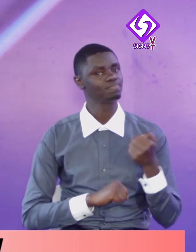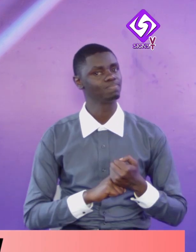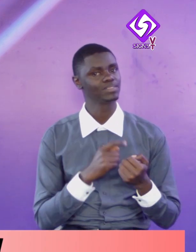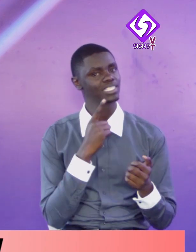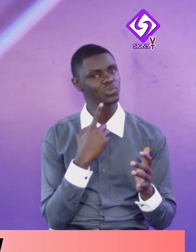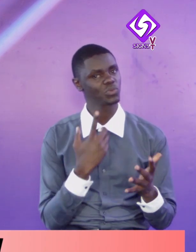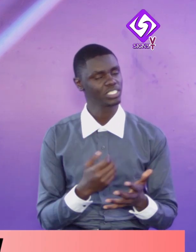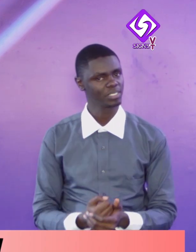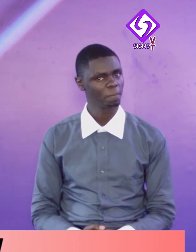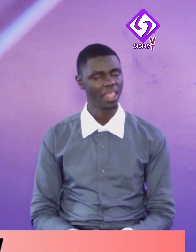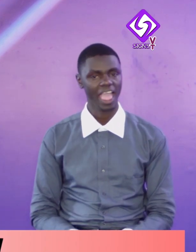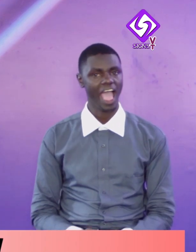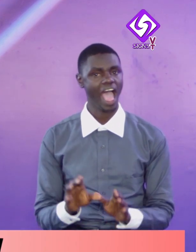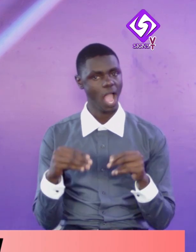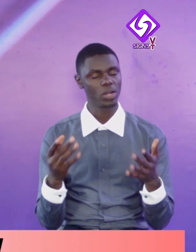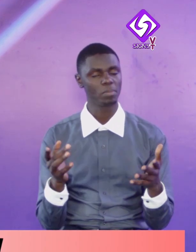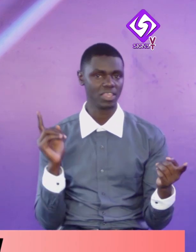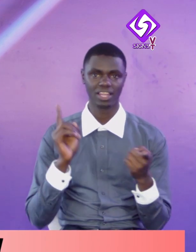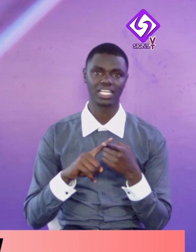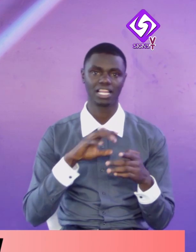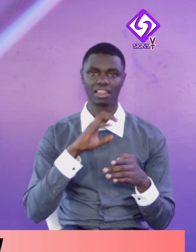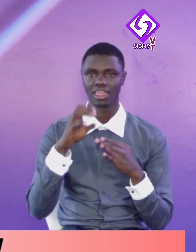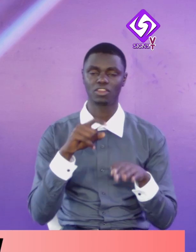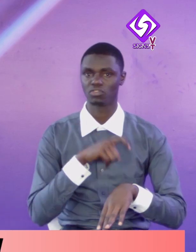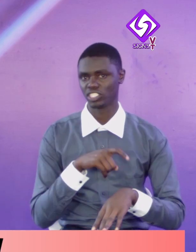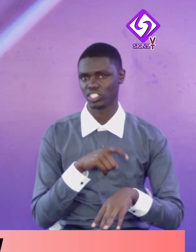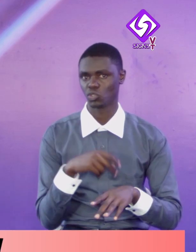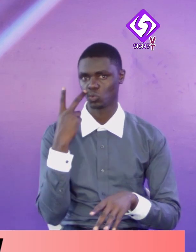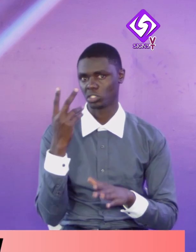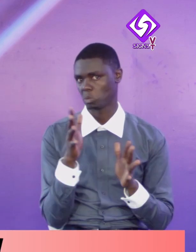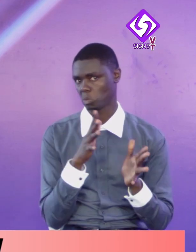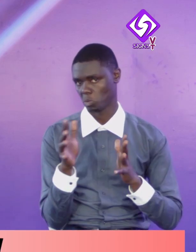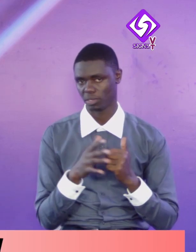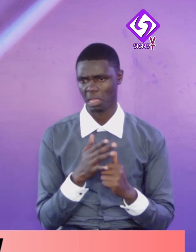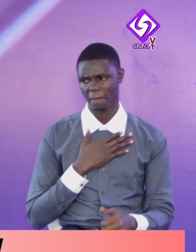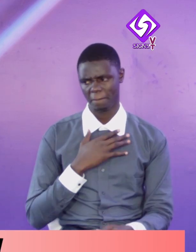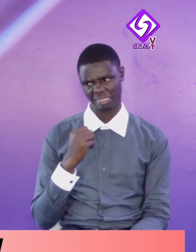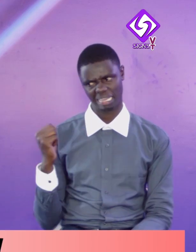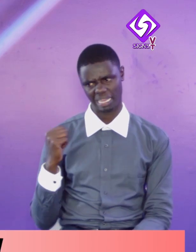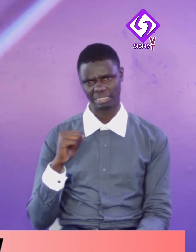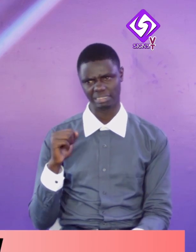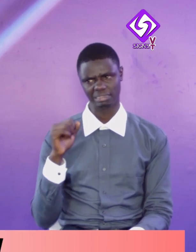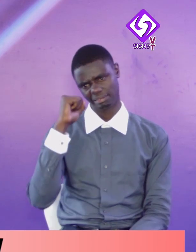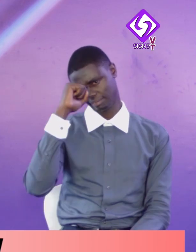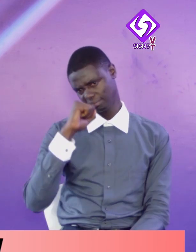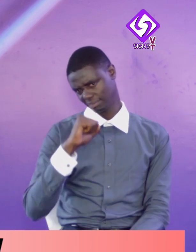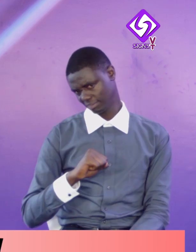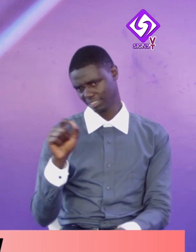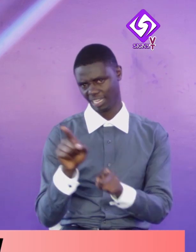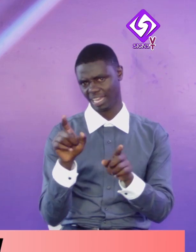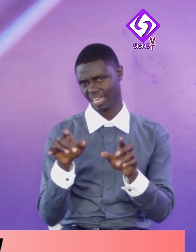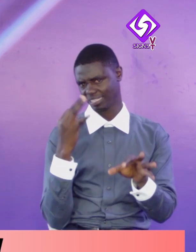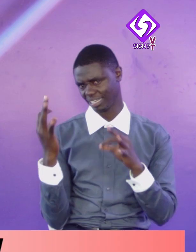said he will be given until the end of the season. And on my side, as I can see, as an